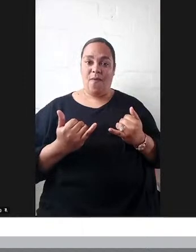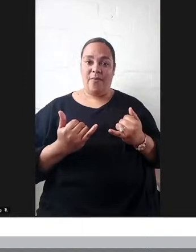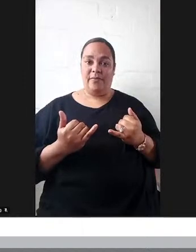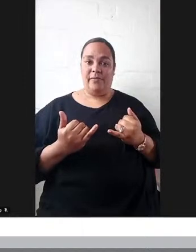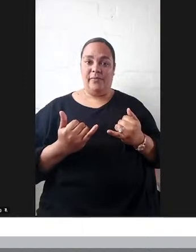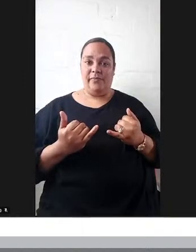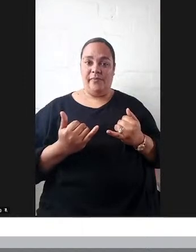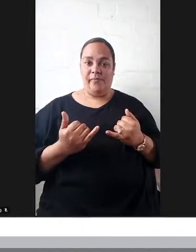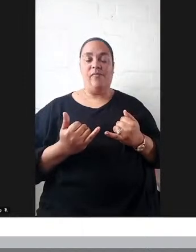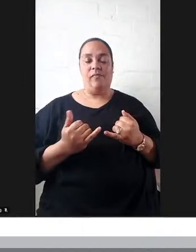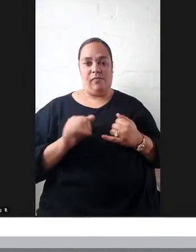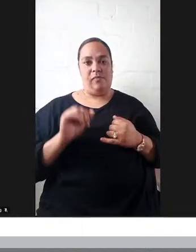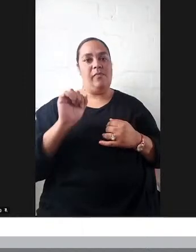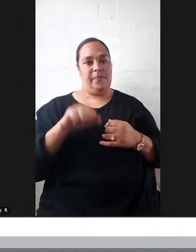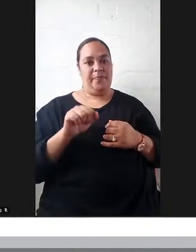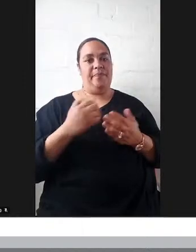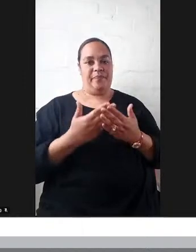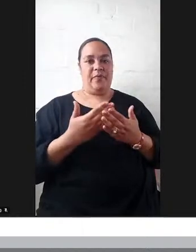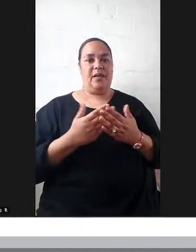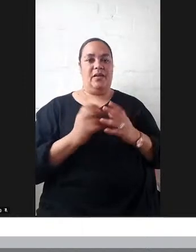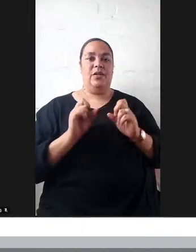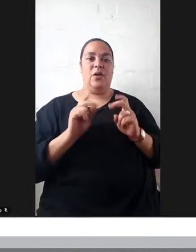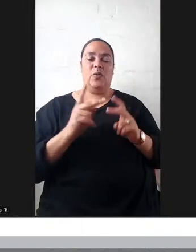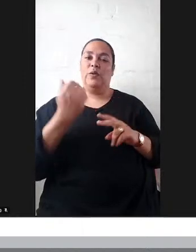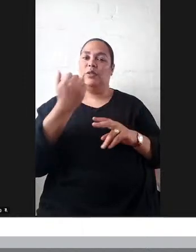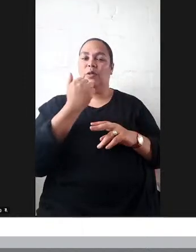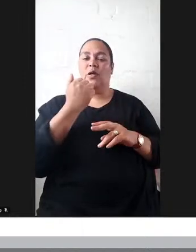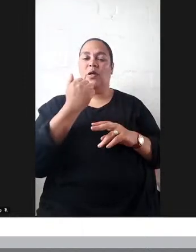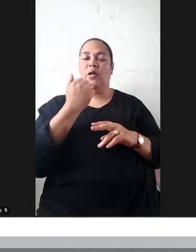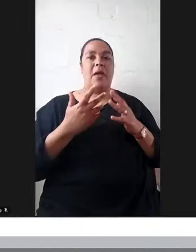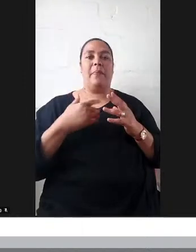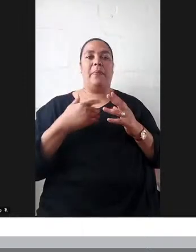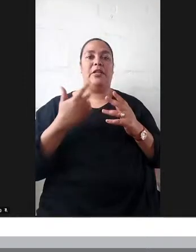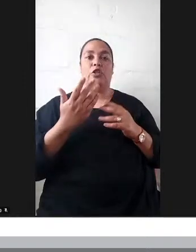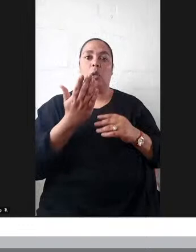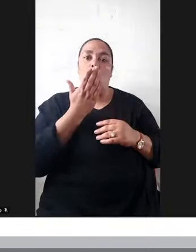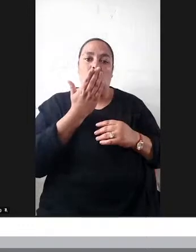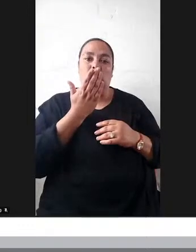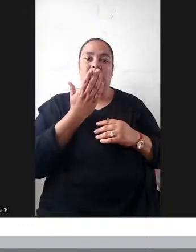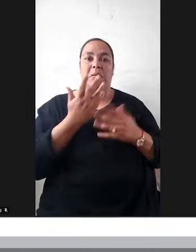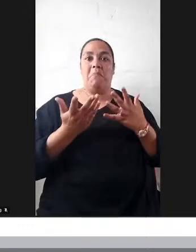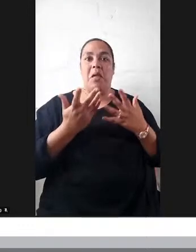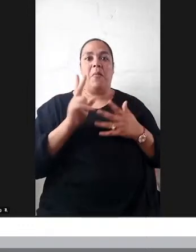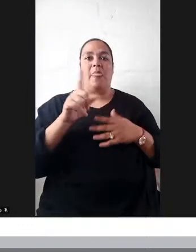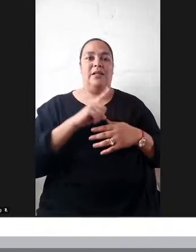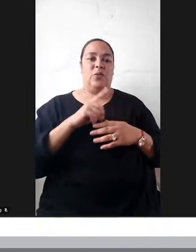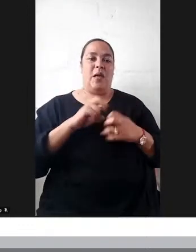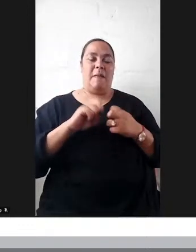I can, yes. Okay, sorry, I'm maybe just speaking closer to the microphone.